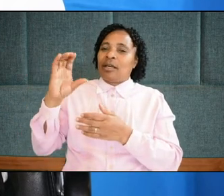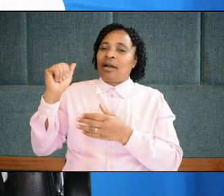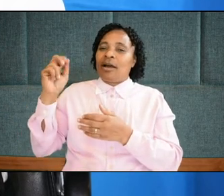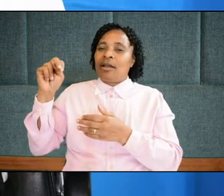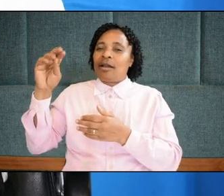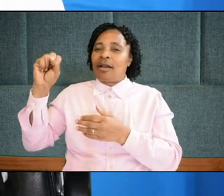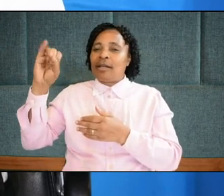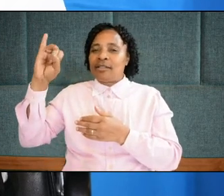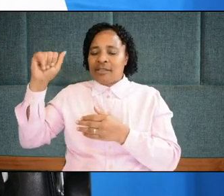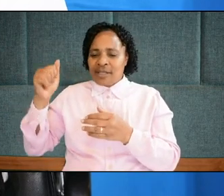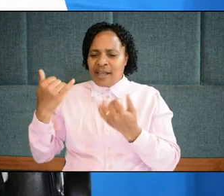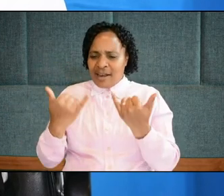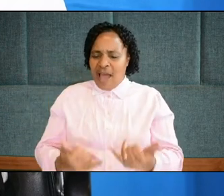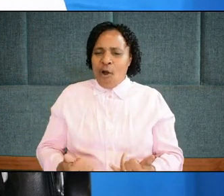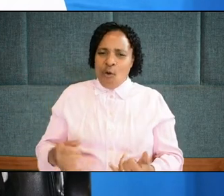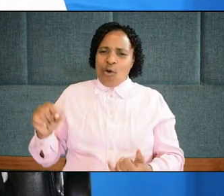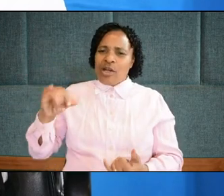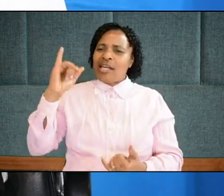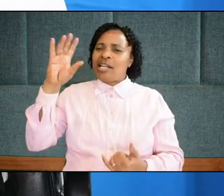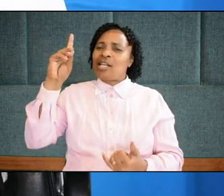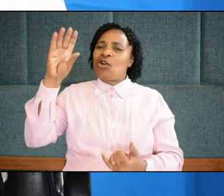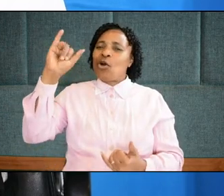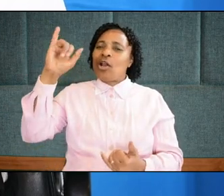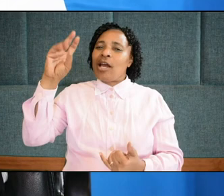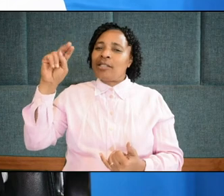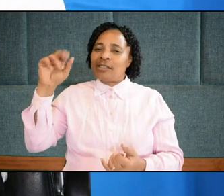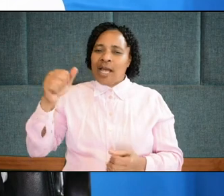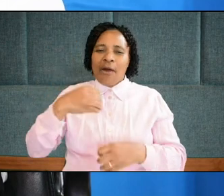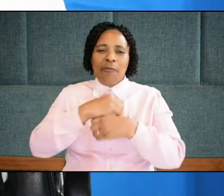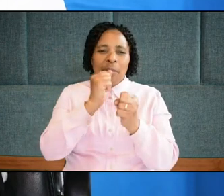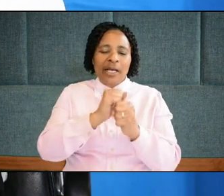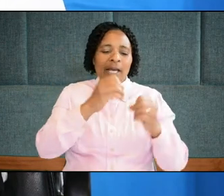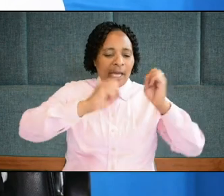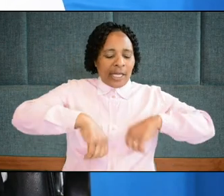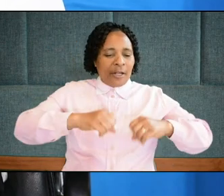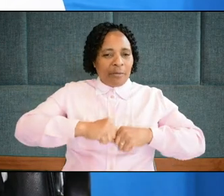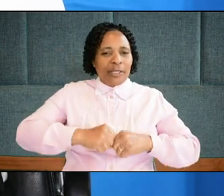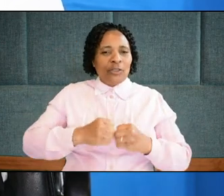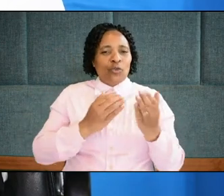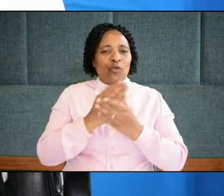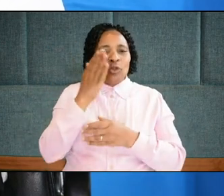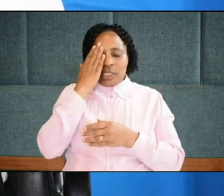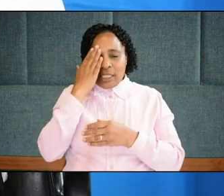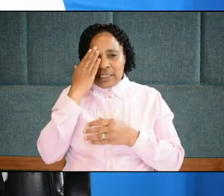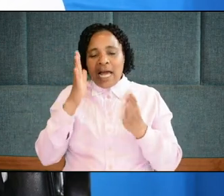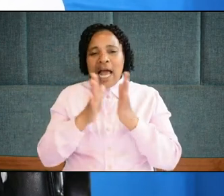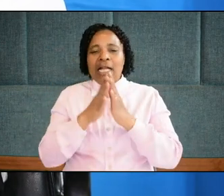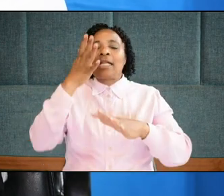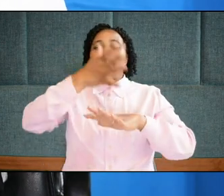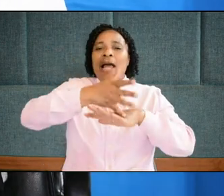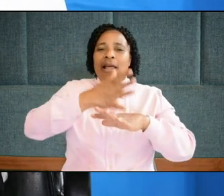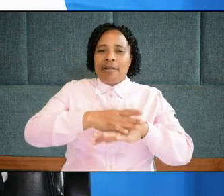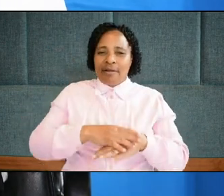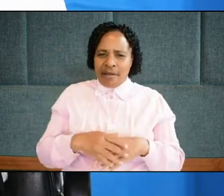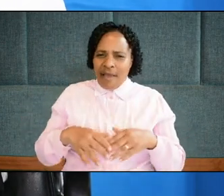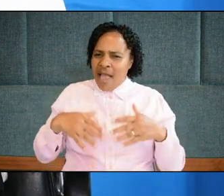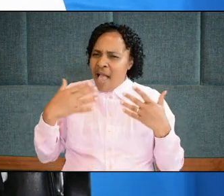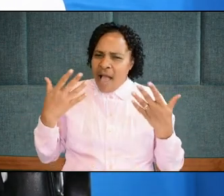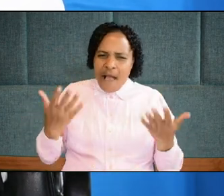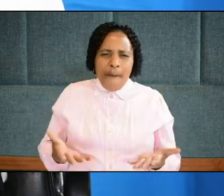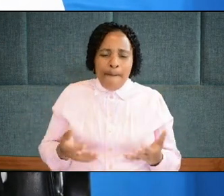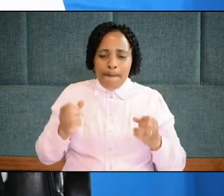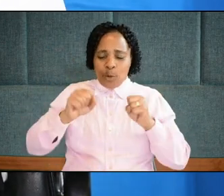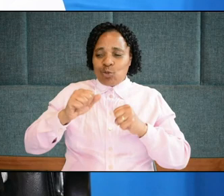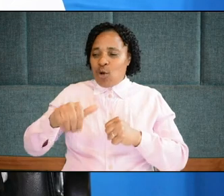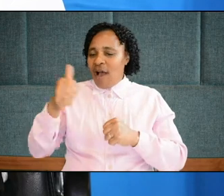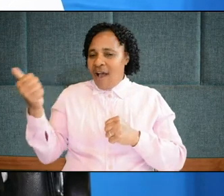lives, the Gibeonites have now made a pact with Israel through deception, but they have made a pact. Now, how did the other